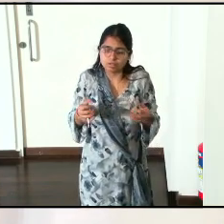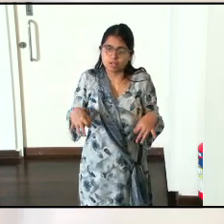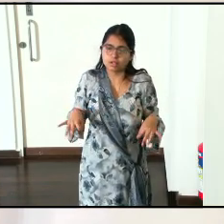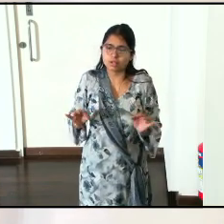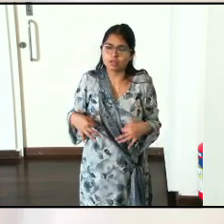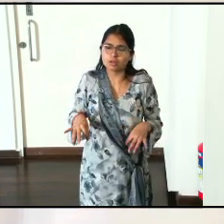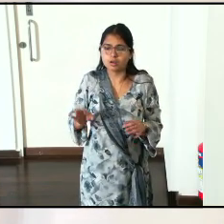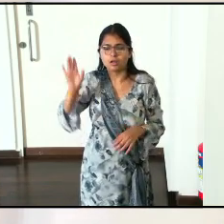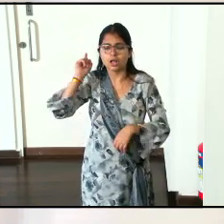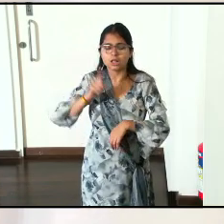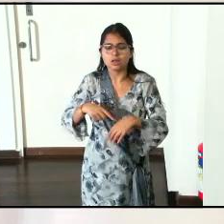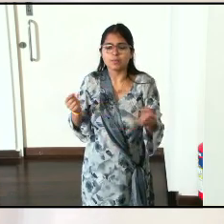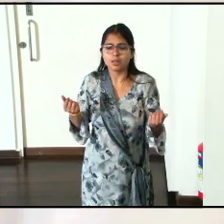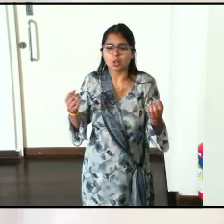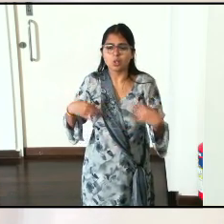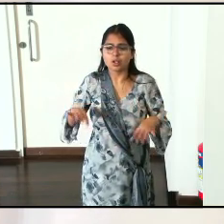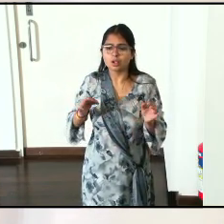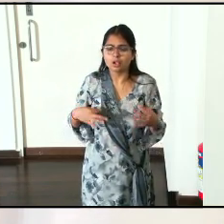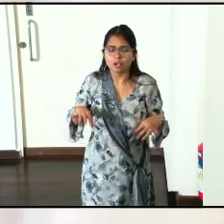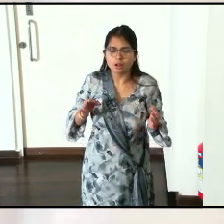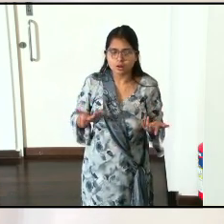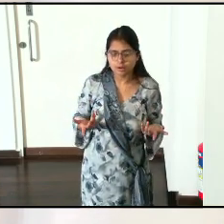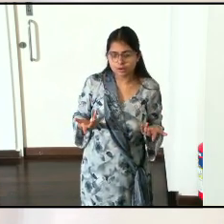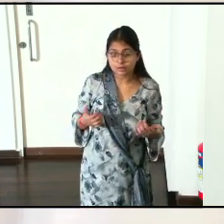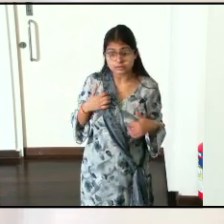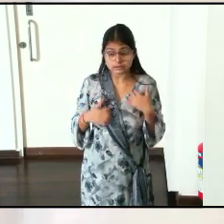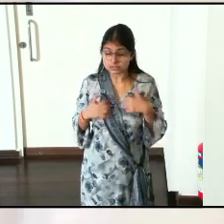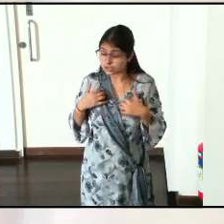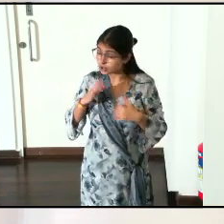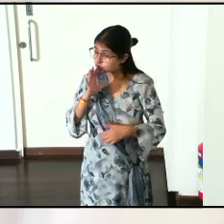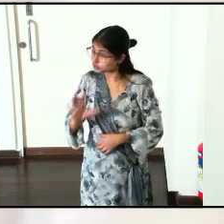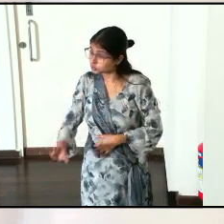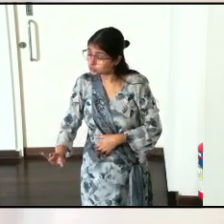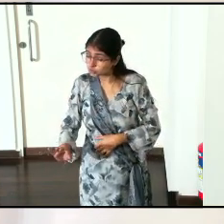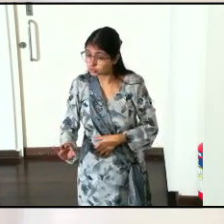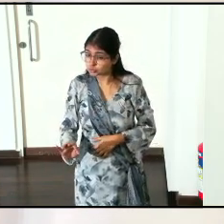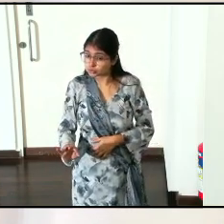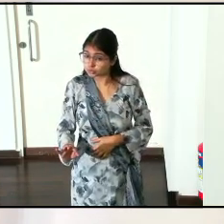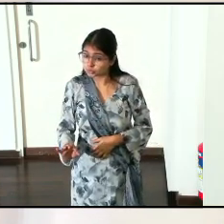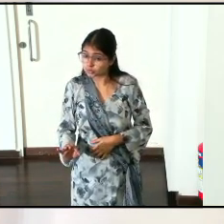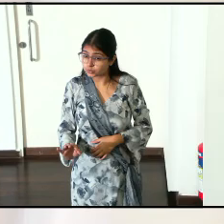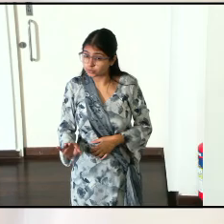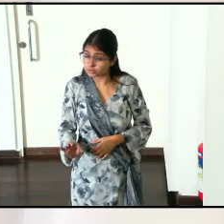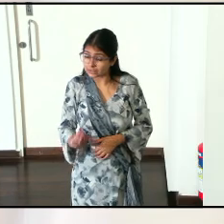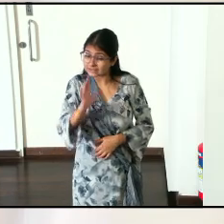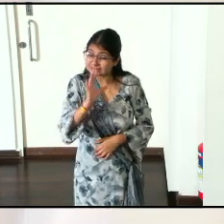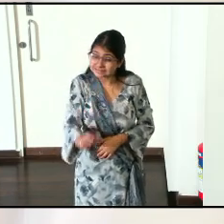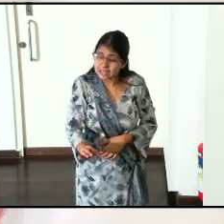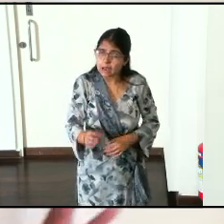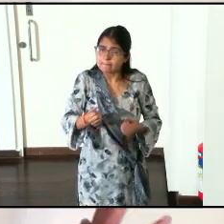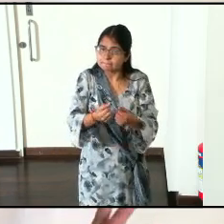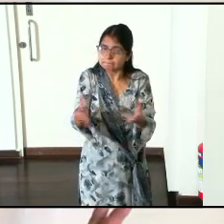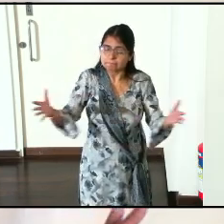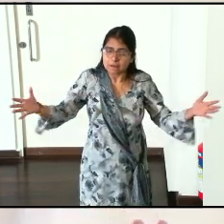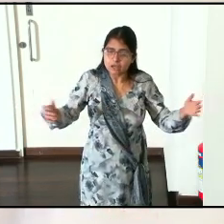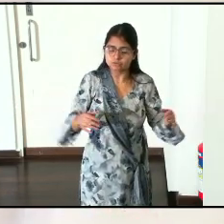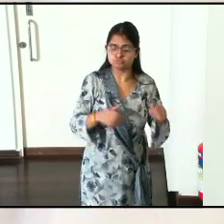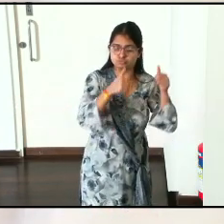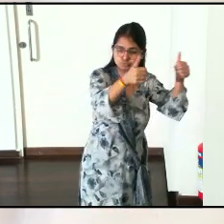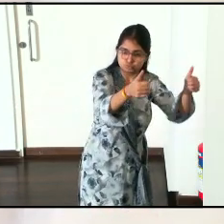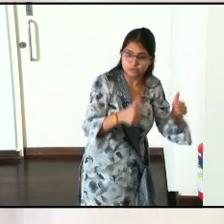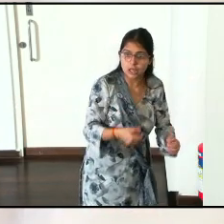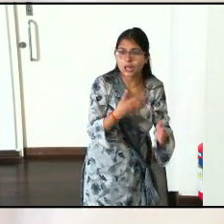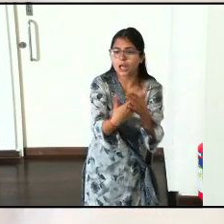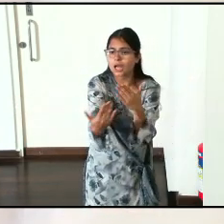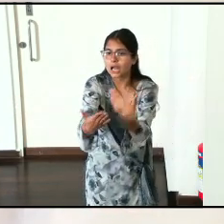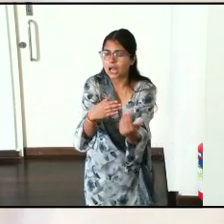really no money at all. So it is very interesting about the fact that many of these posters are